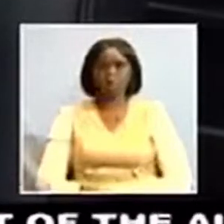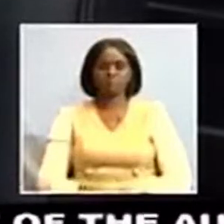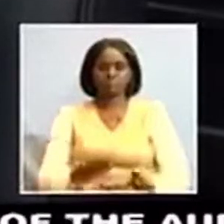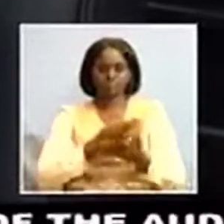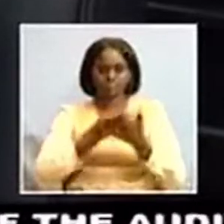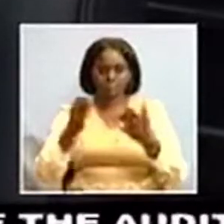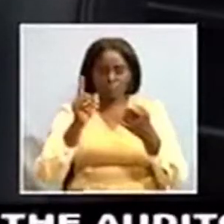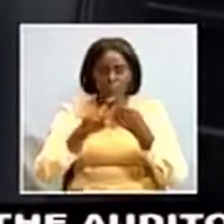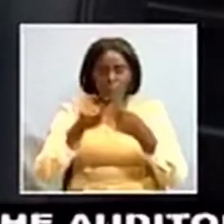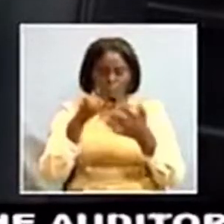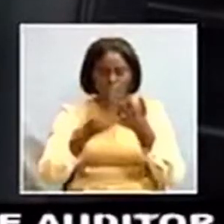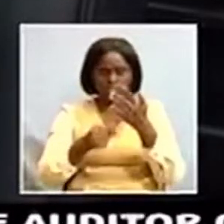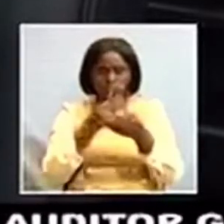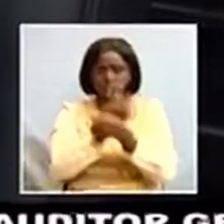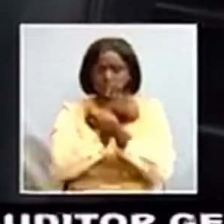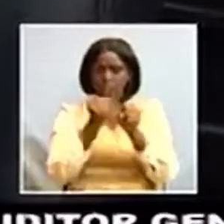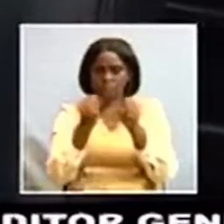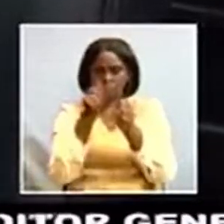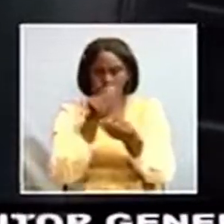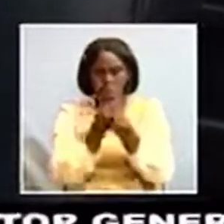Failure to settle statutory